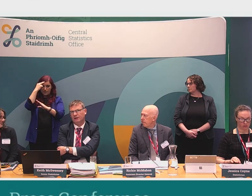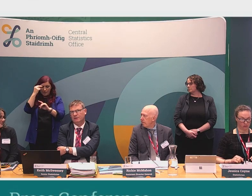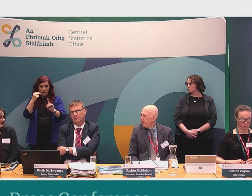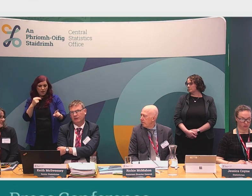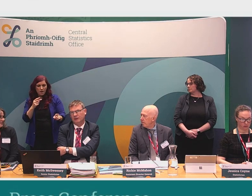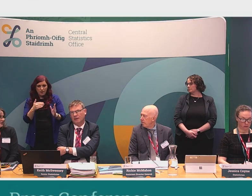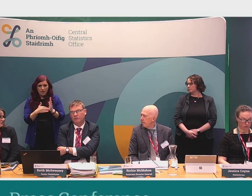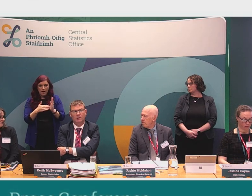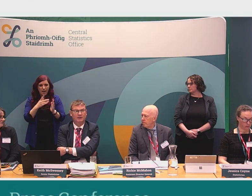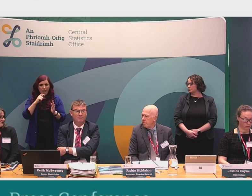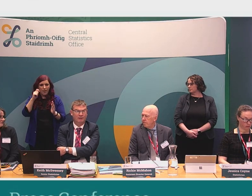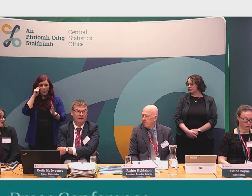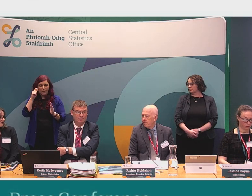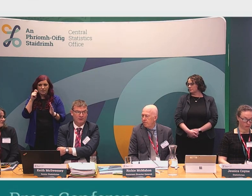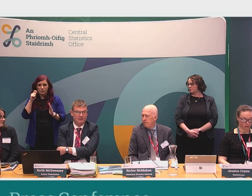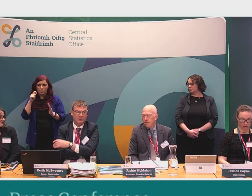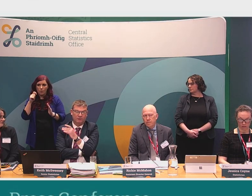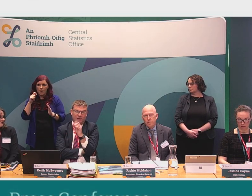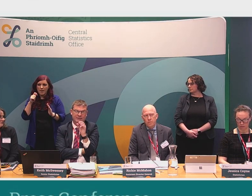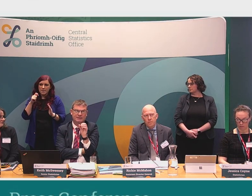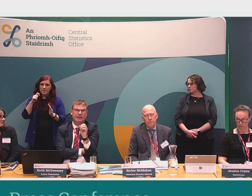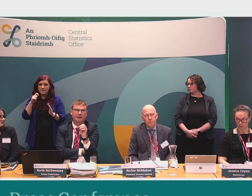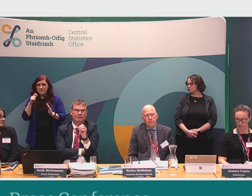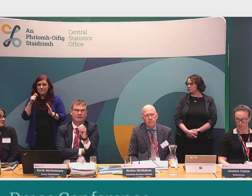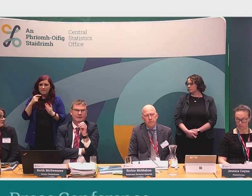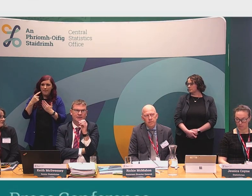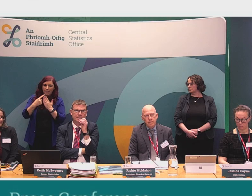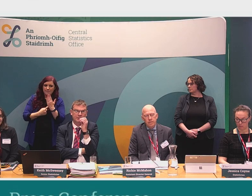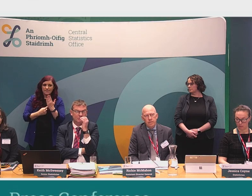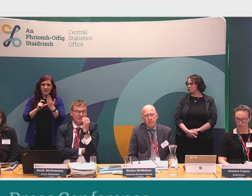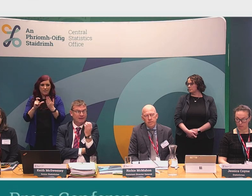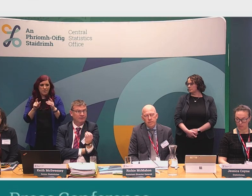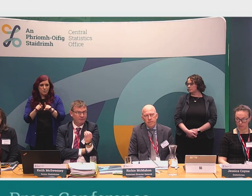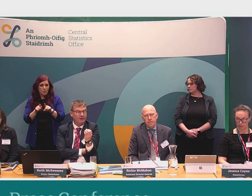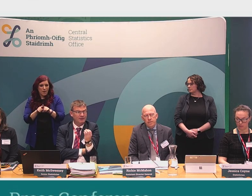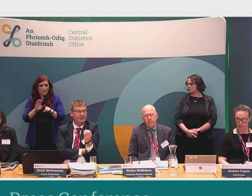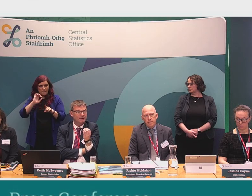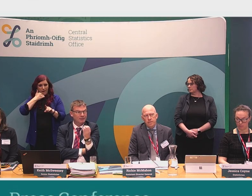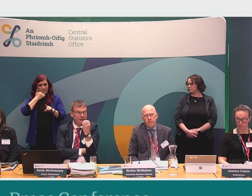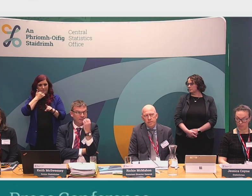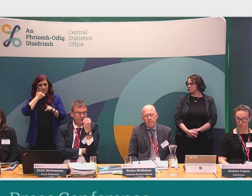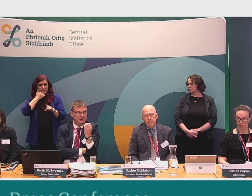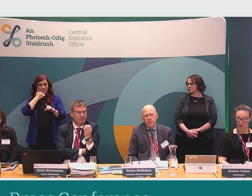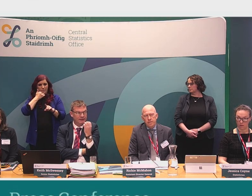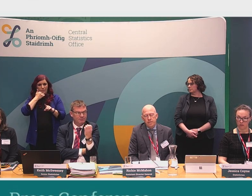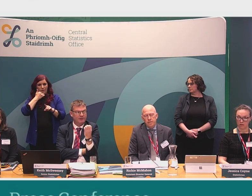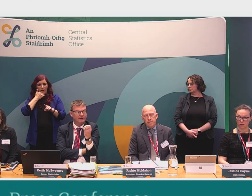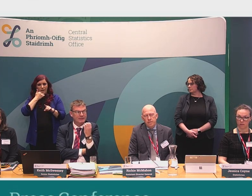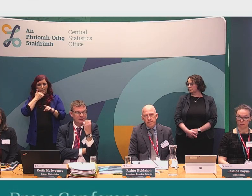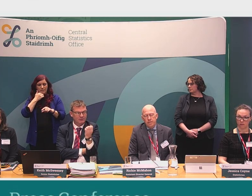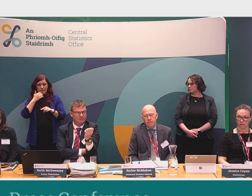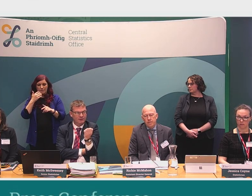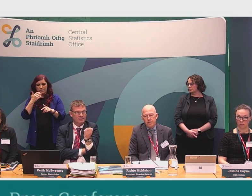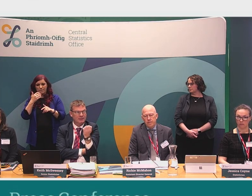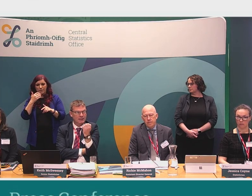got to be something of a qualitative nature, because you're trying to disentangle the substantive event. Did someone experience